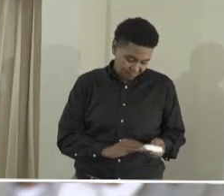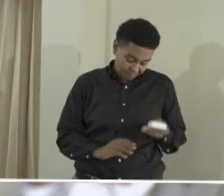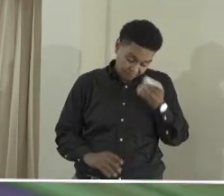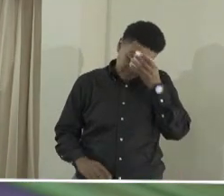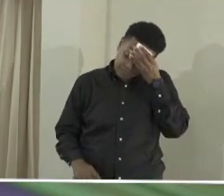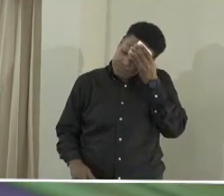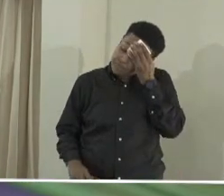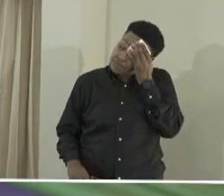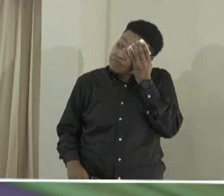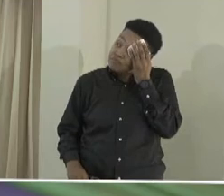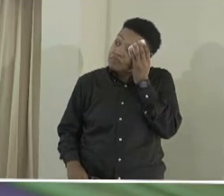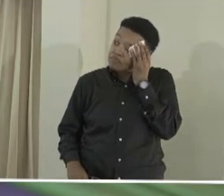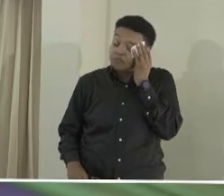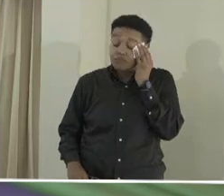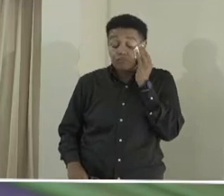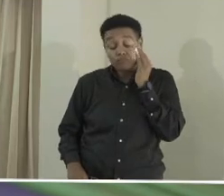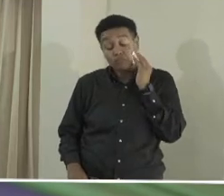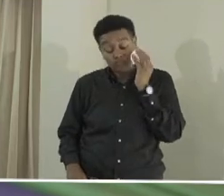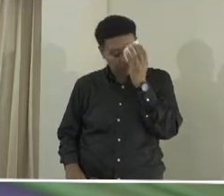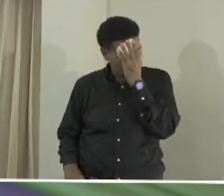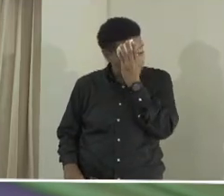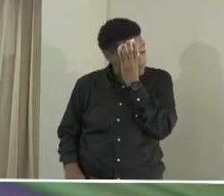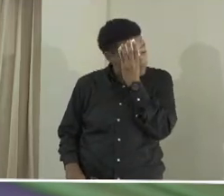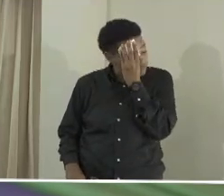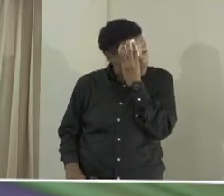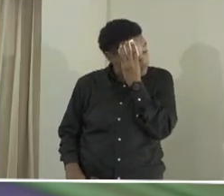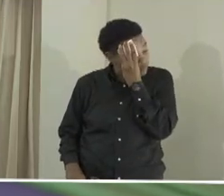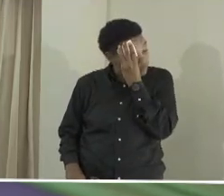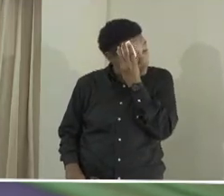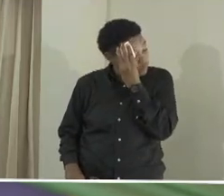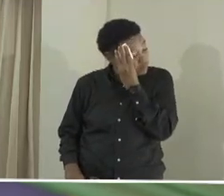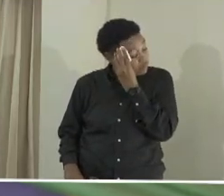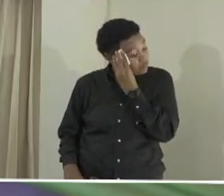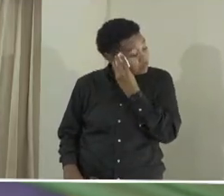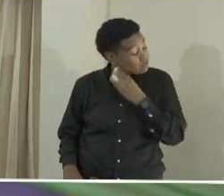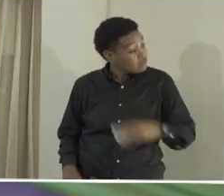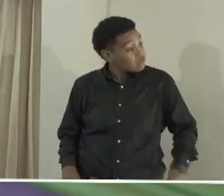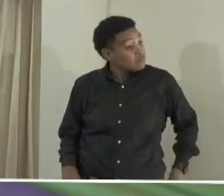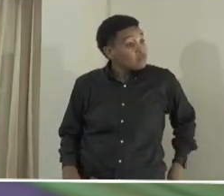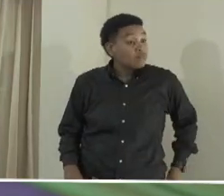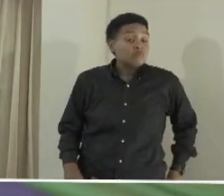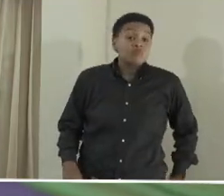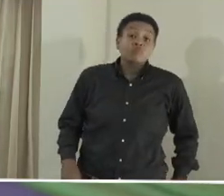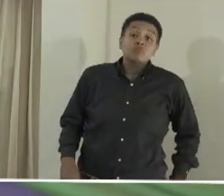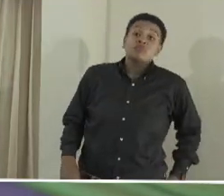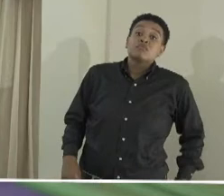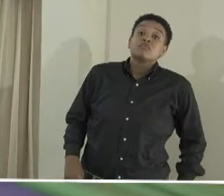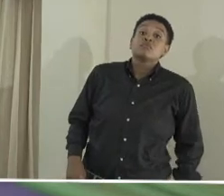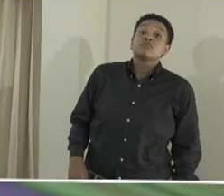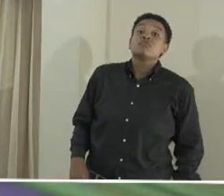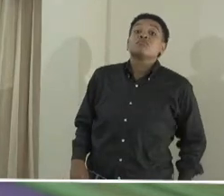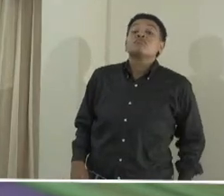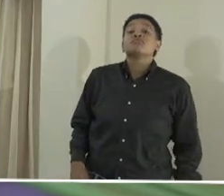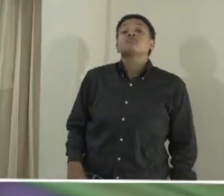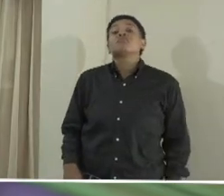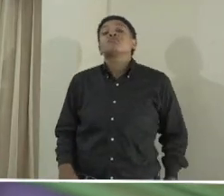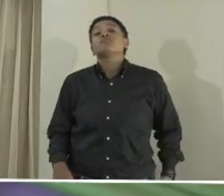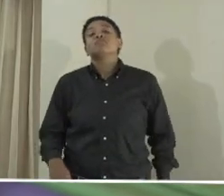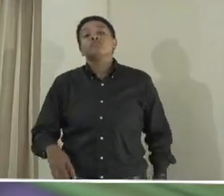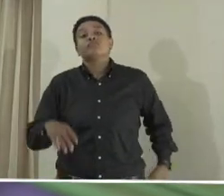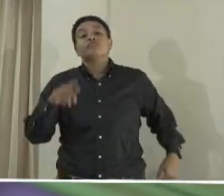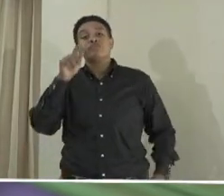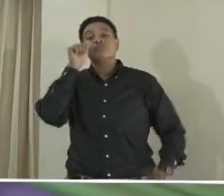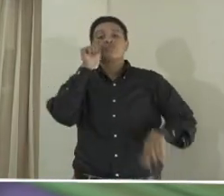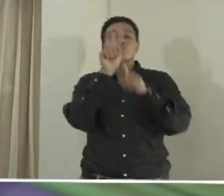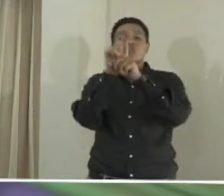Brothers and sisters, the Most Honorable Prime Minister, Andrew Holness,